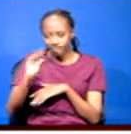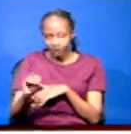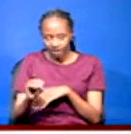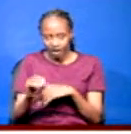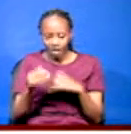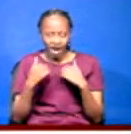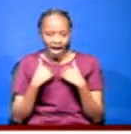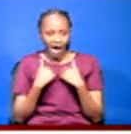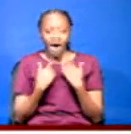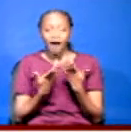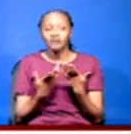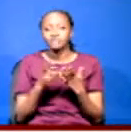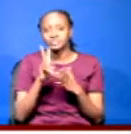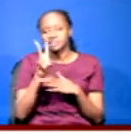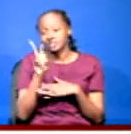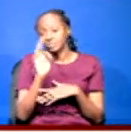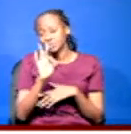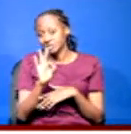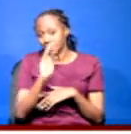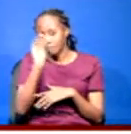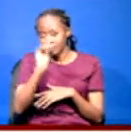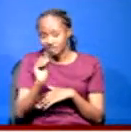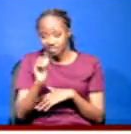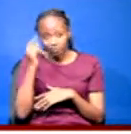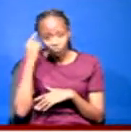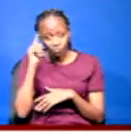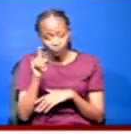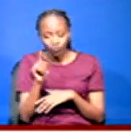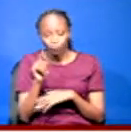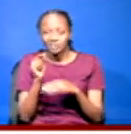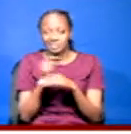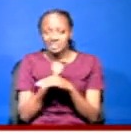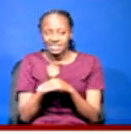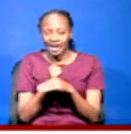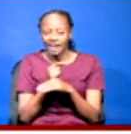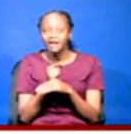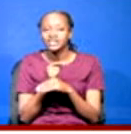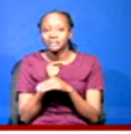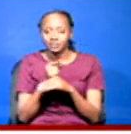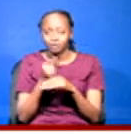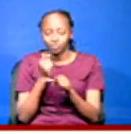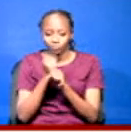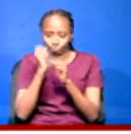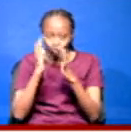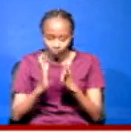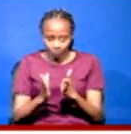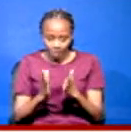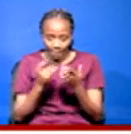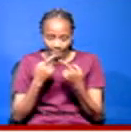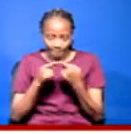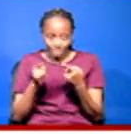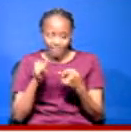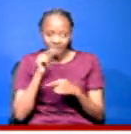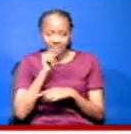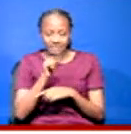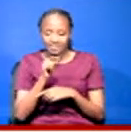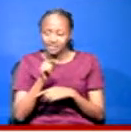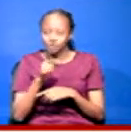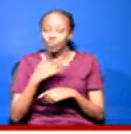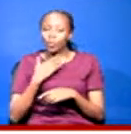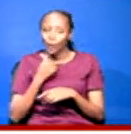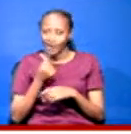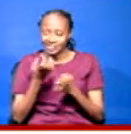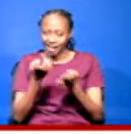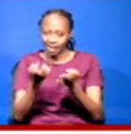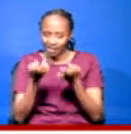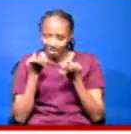the world's trained health personnel. This large deficit has created a pressing need for